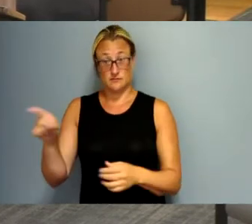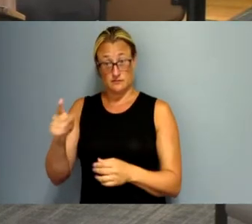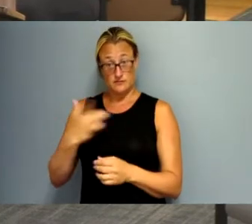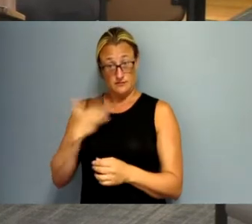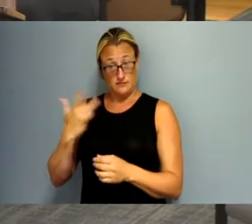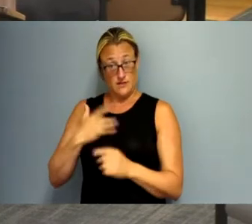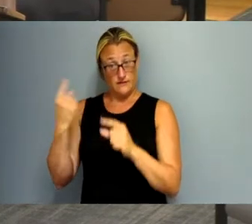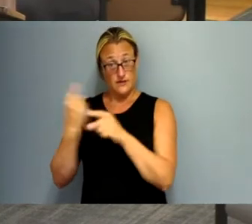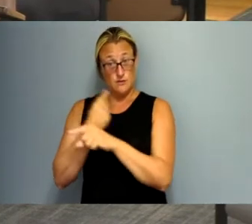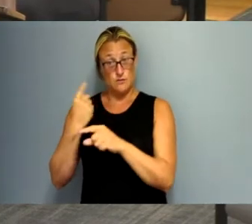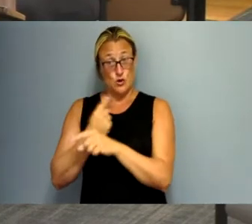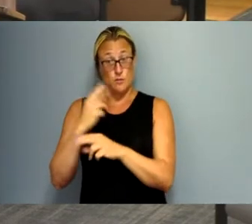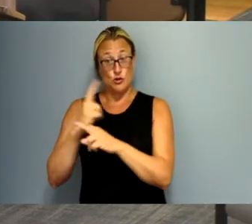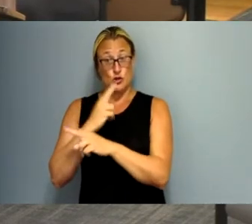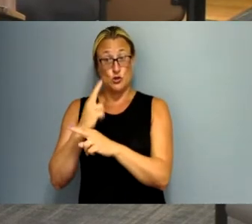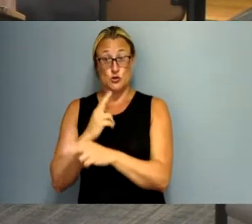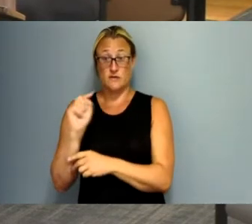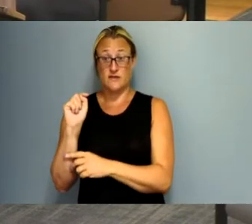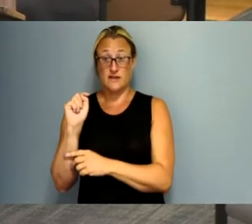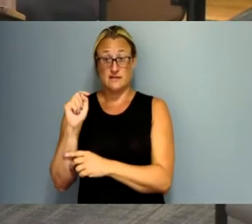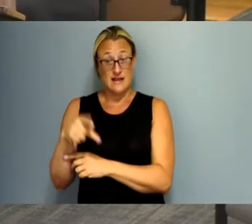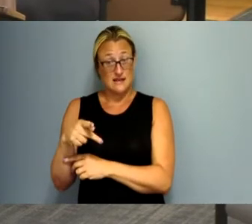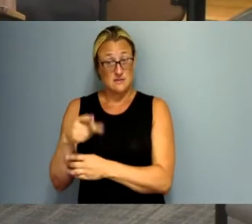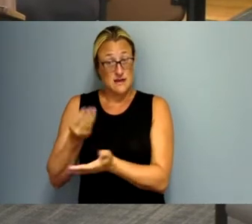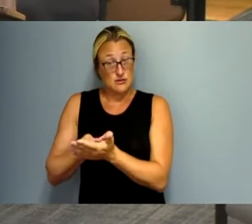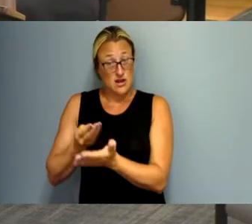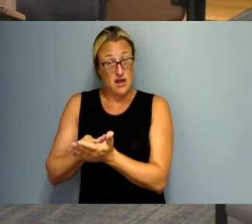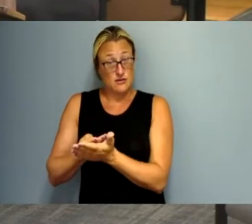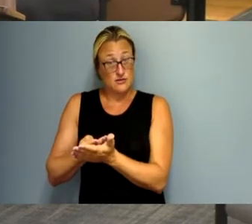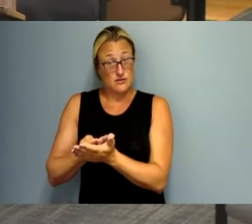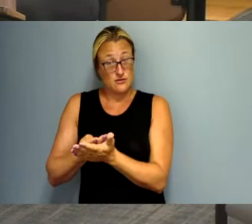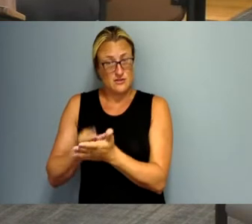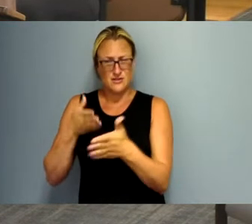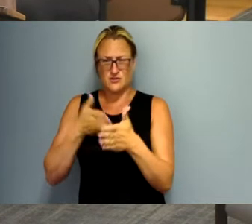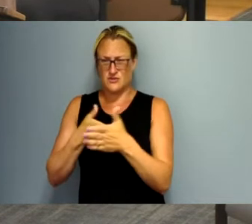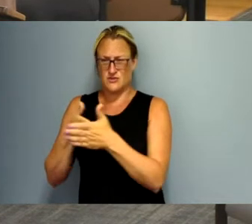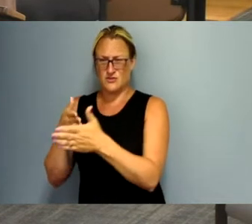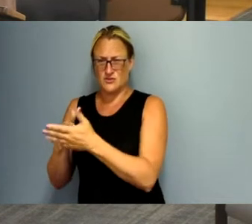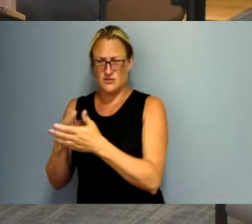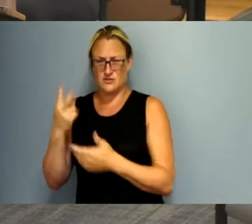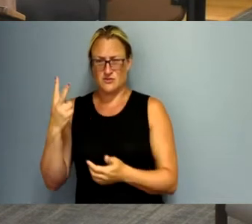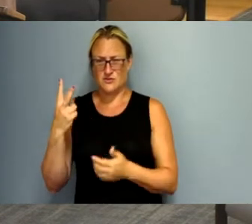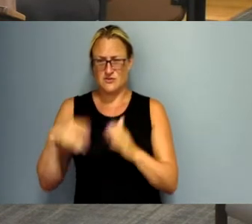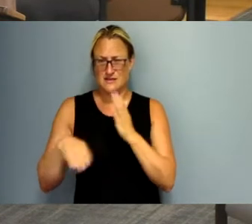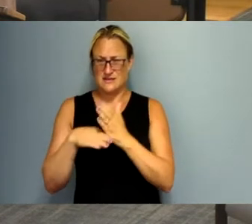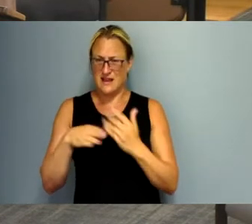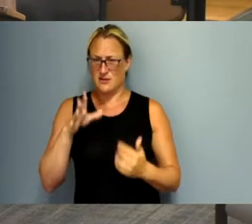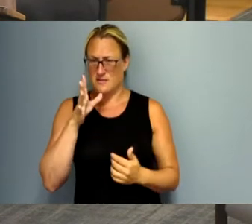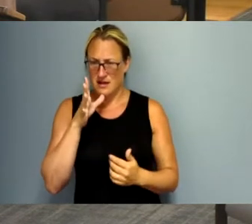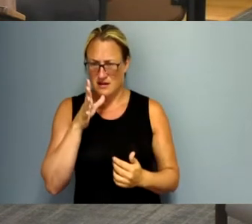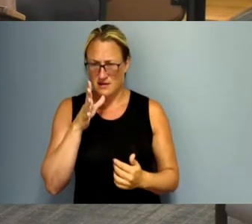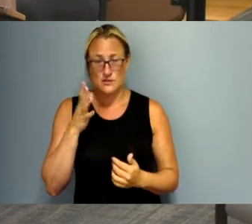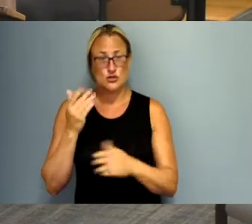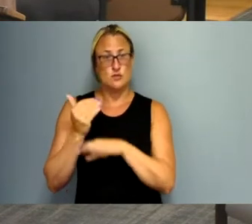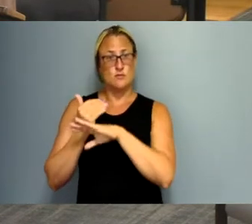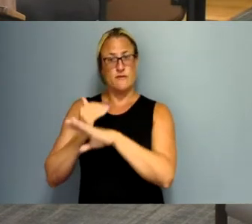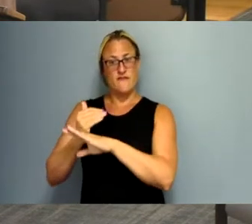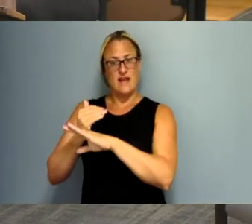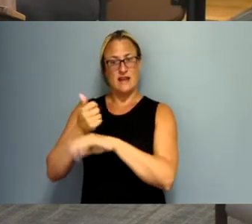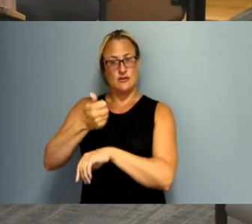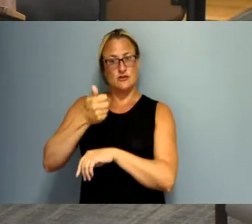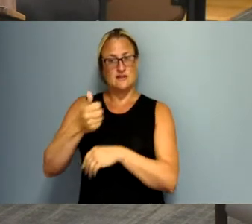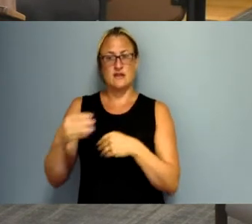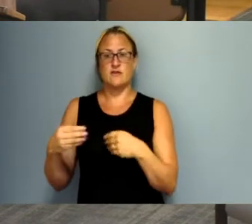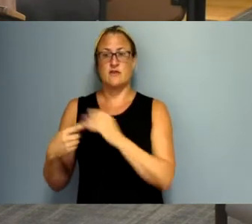appropriate use of taxpayer dollars to sue two soccer moms to prevent yourselves from having to hand over